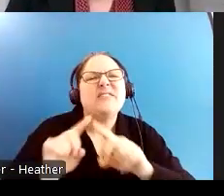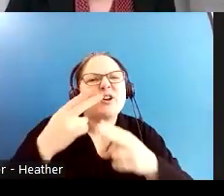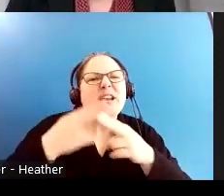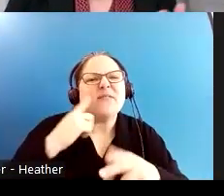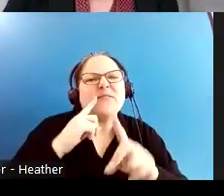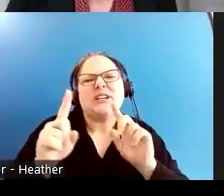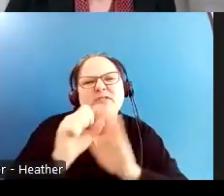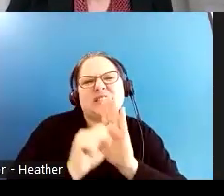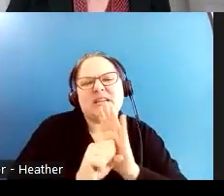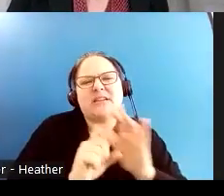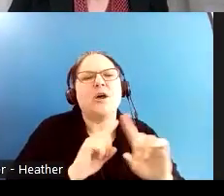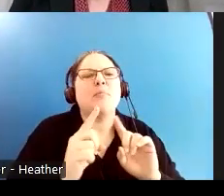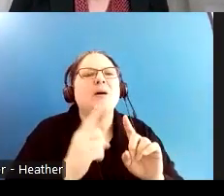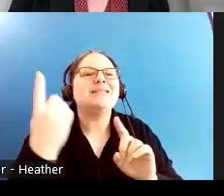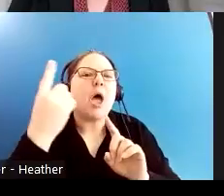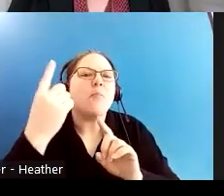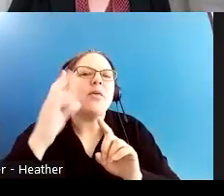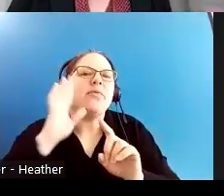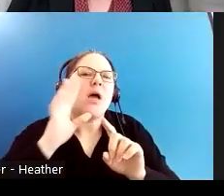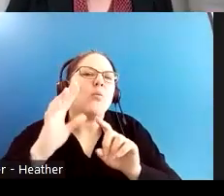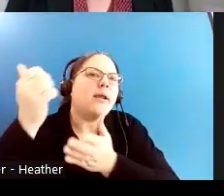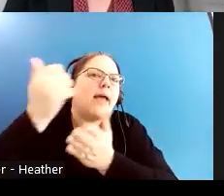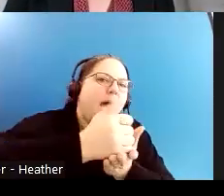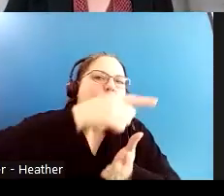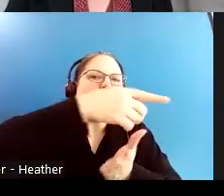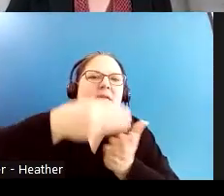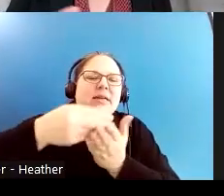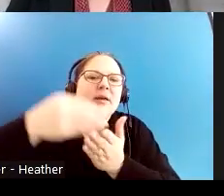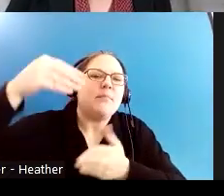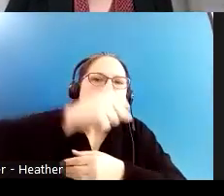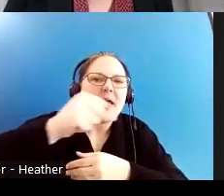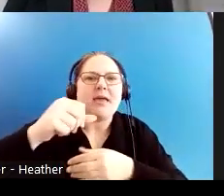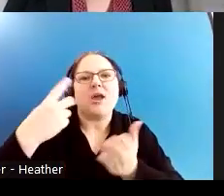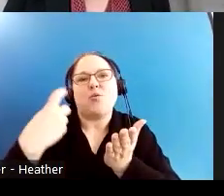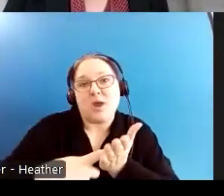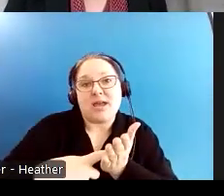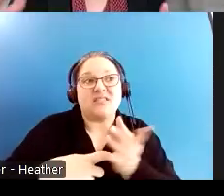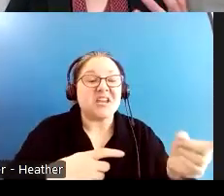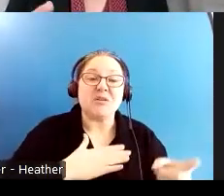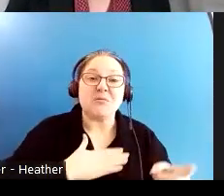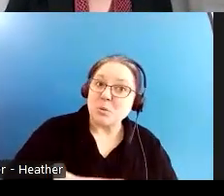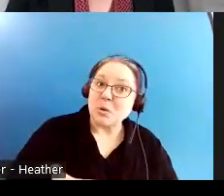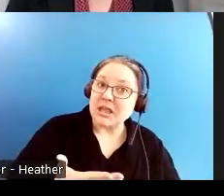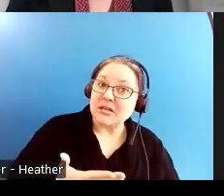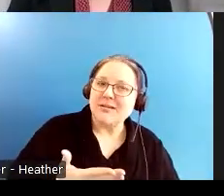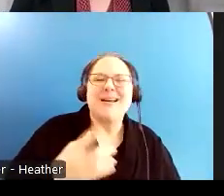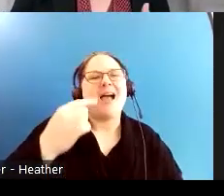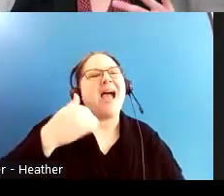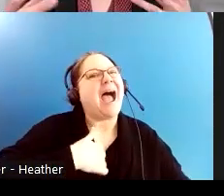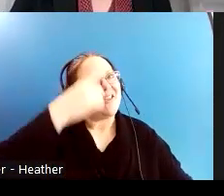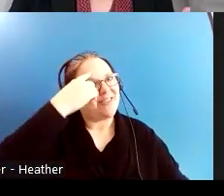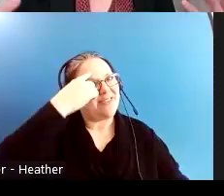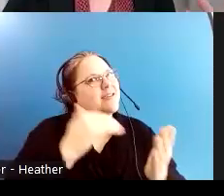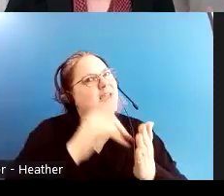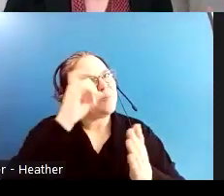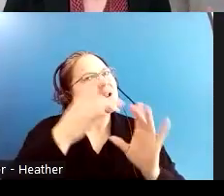his rent, his housing is in place. And he was willing to do that, I think, because of our long-term relationship and